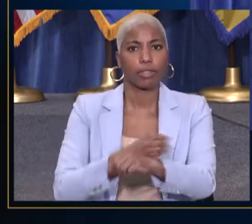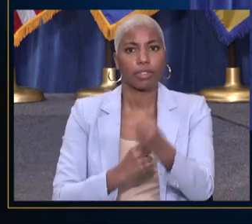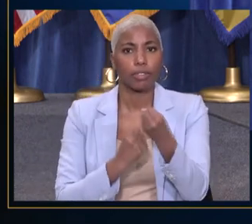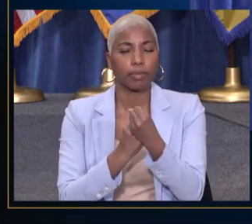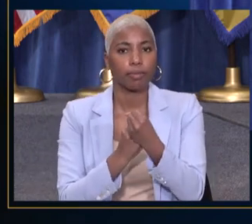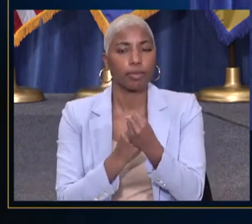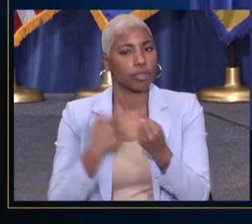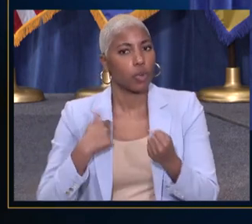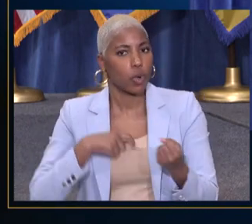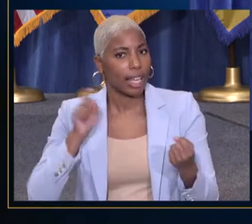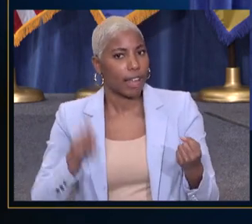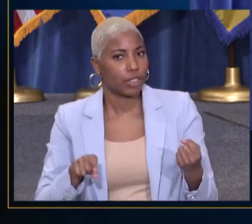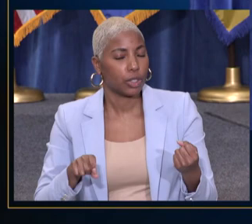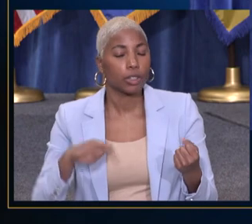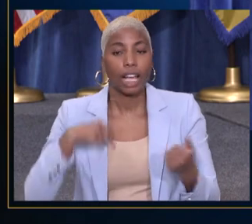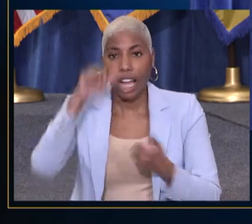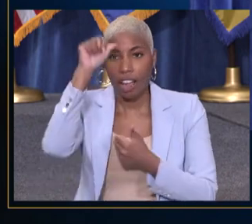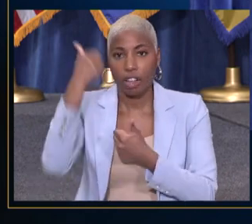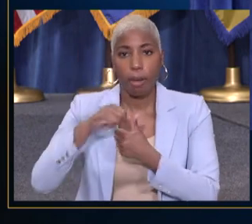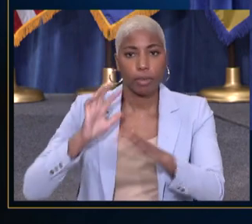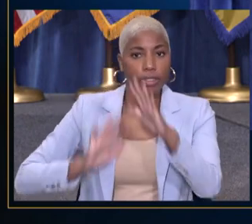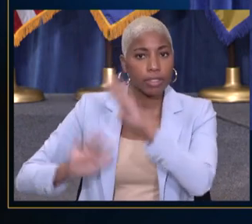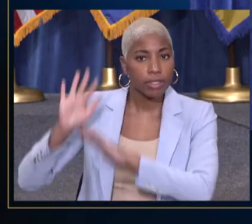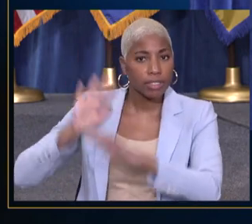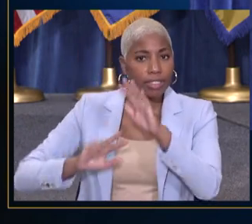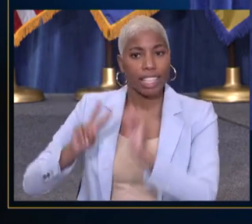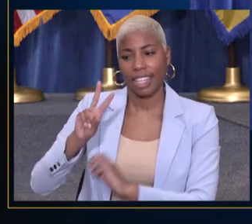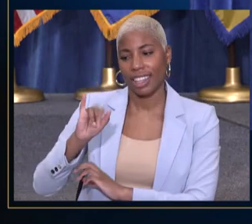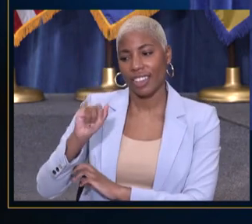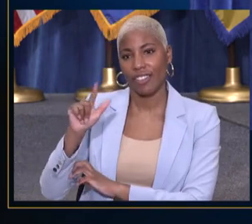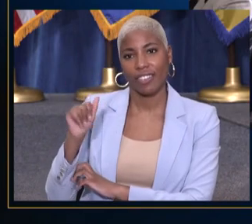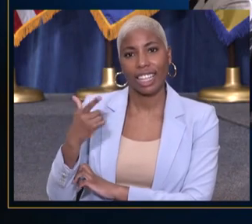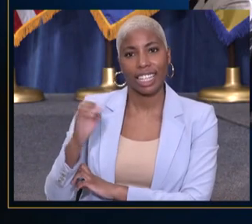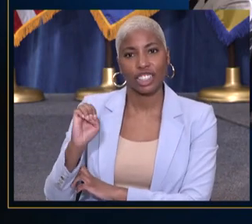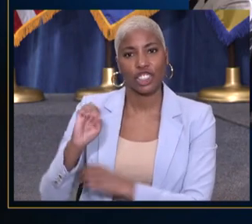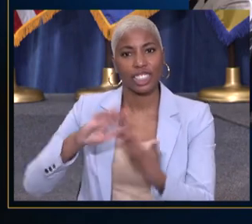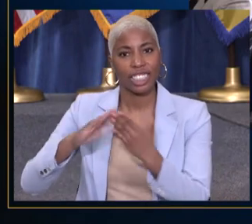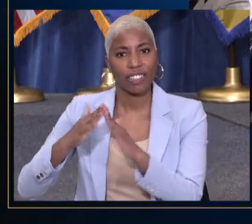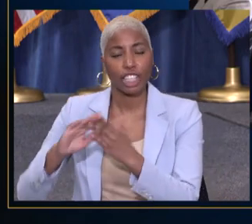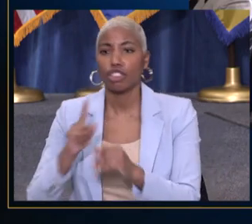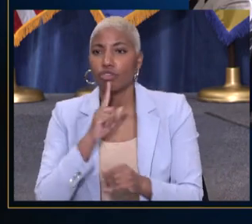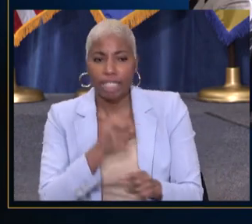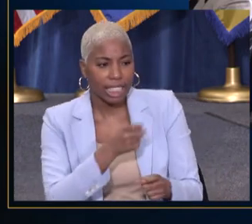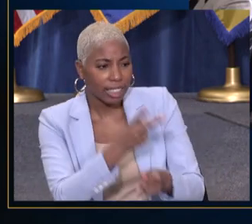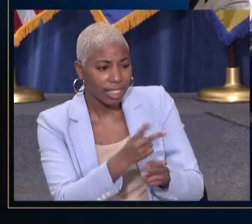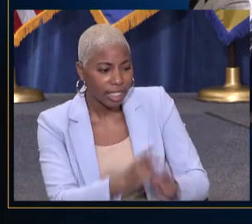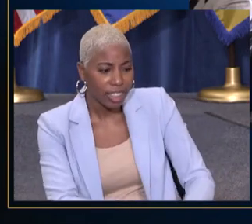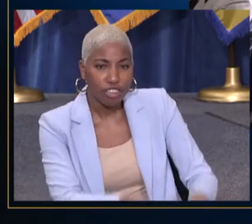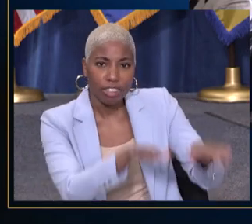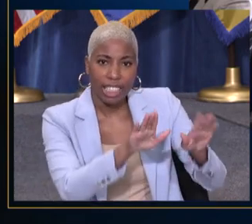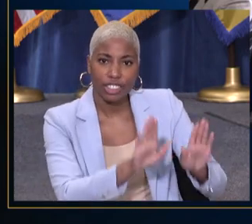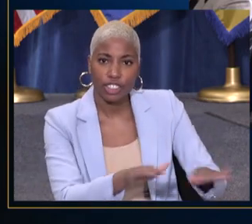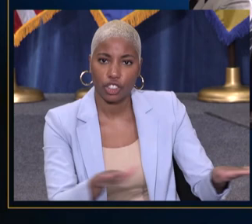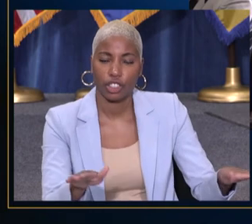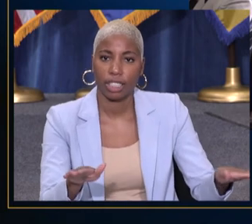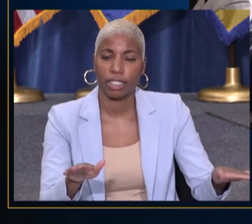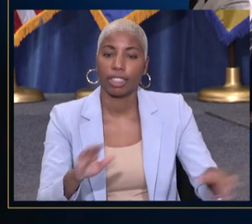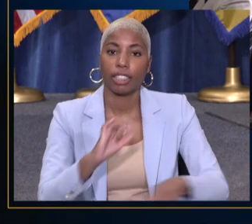because I remember back in the day when the village really did raise their children. And I think, you know, creating